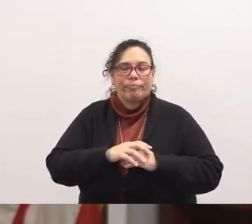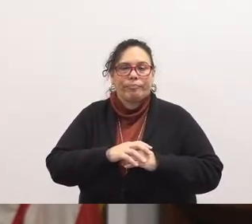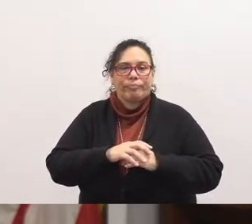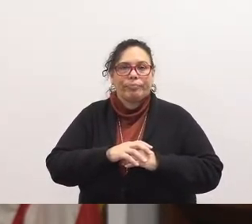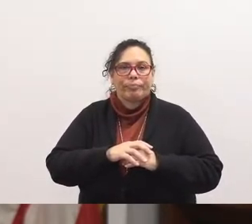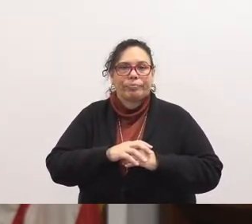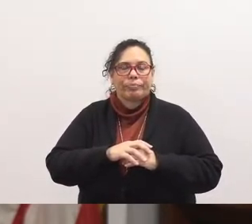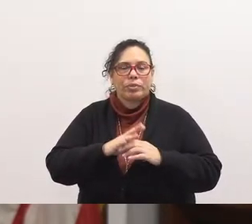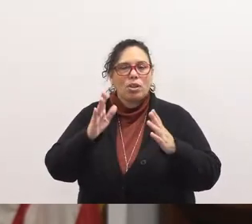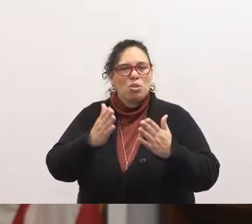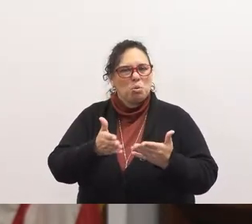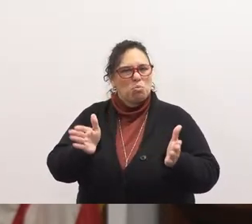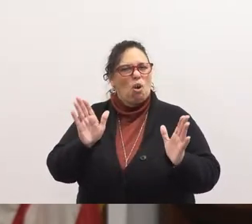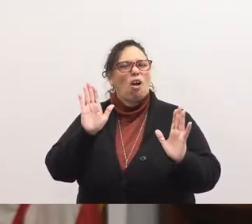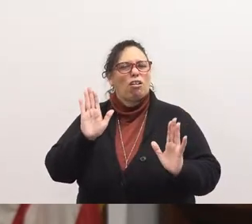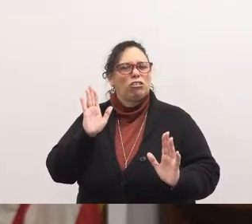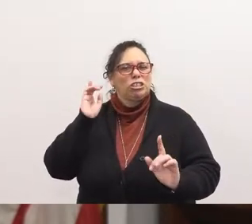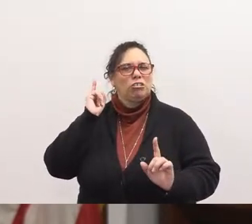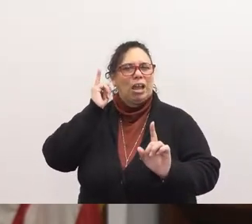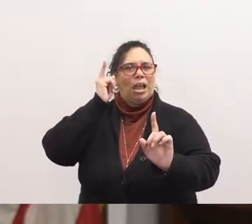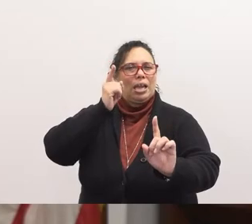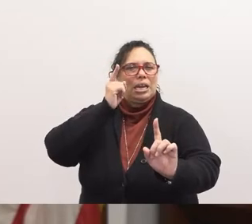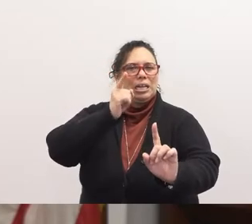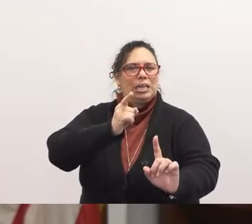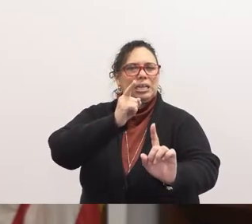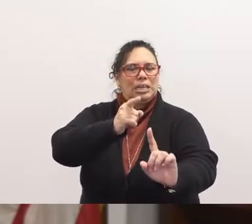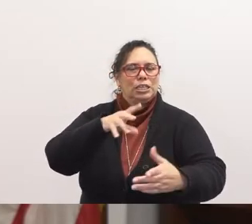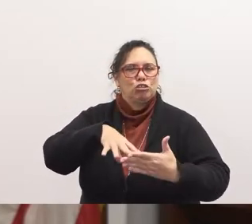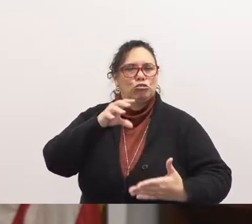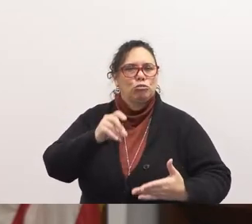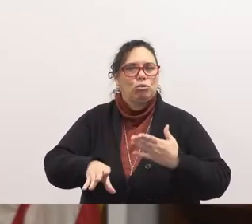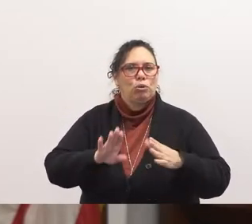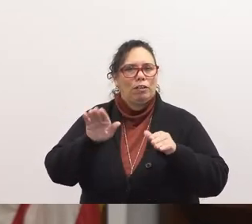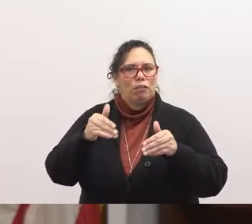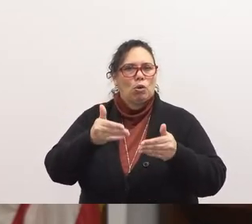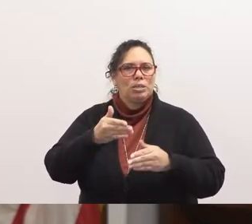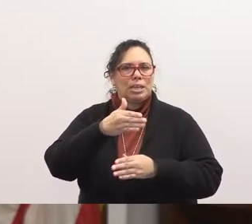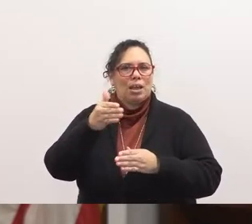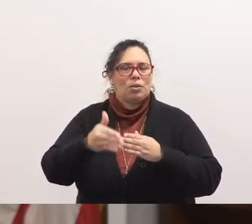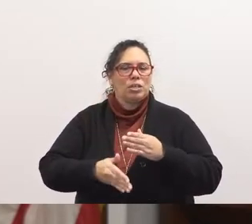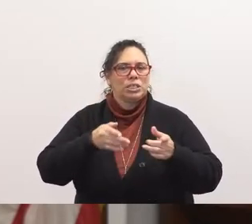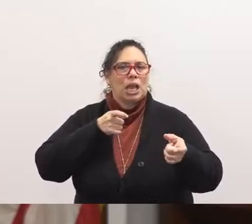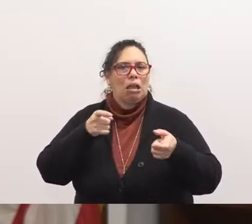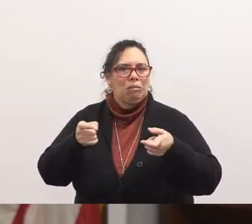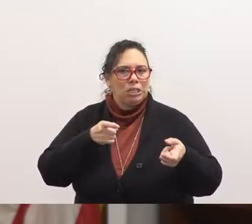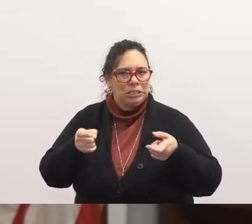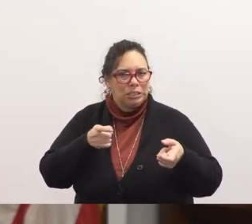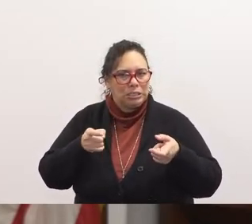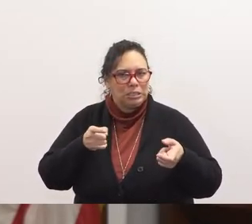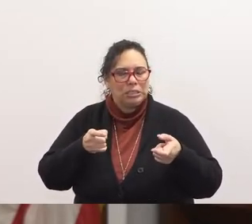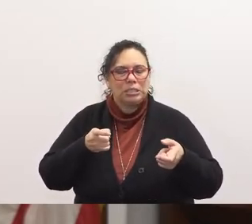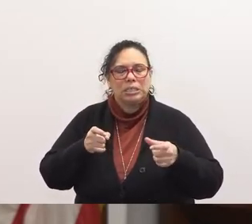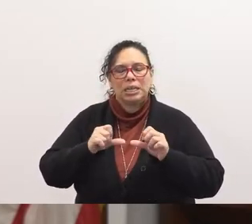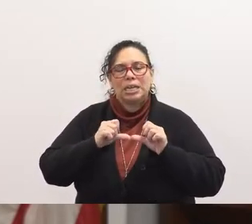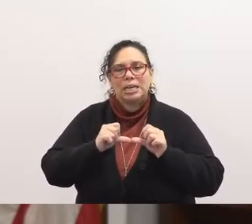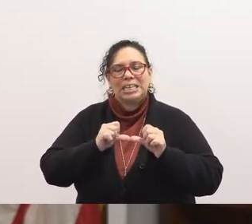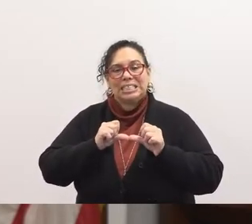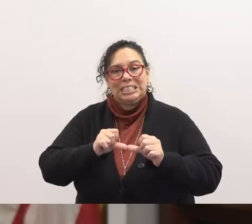the broader sort of trajectory of a shared, of a student-focused outcomes governance continues